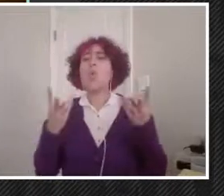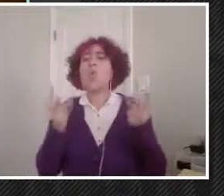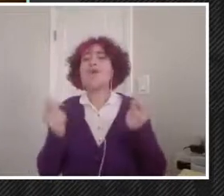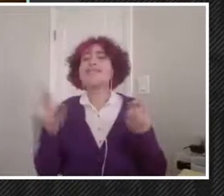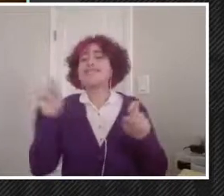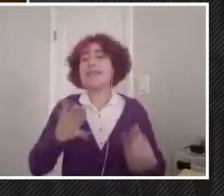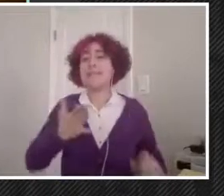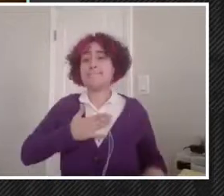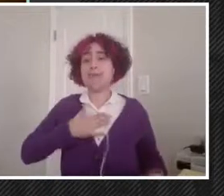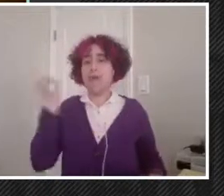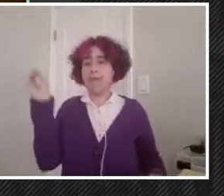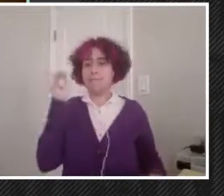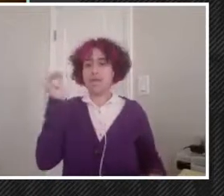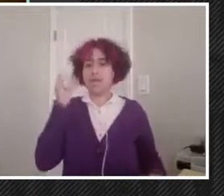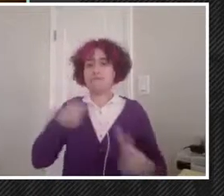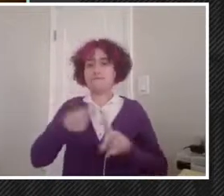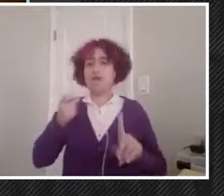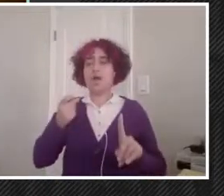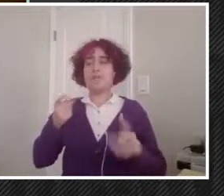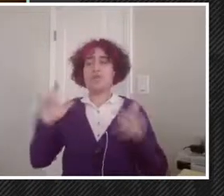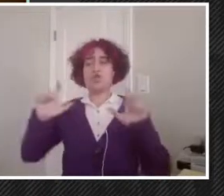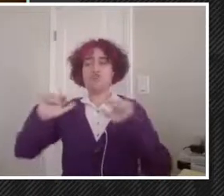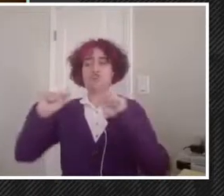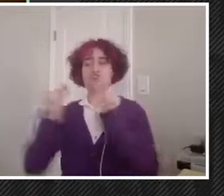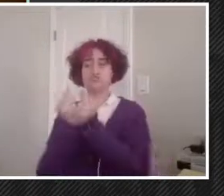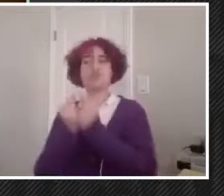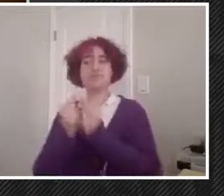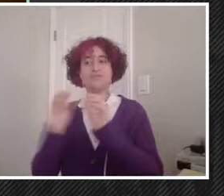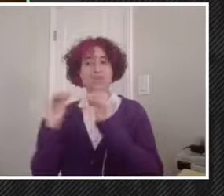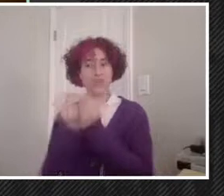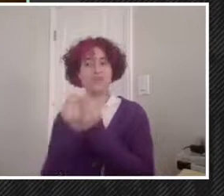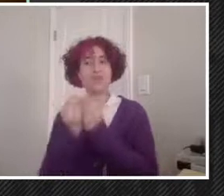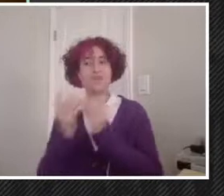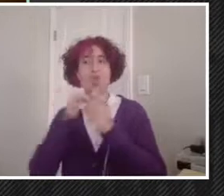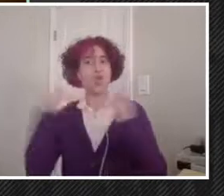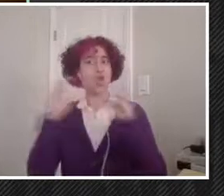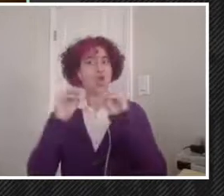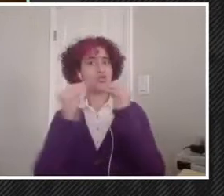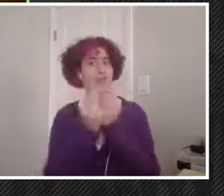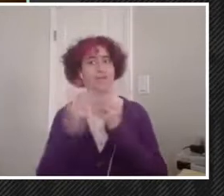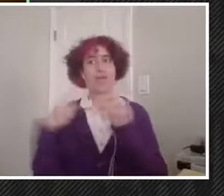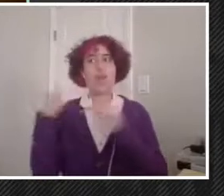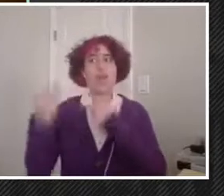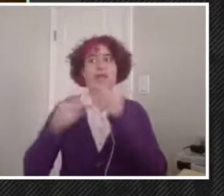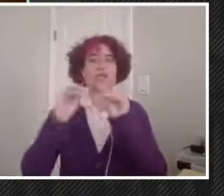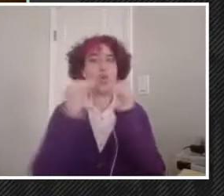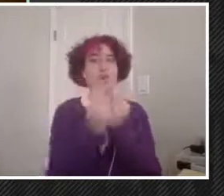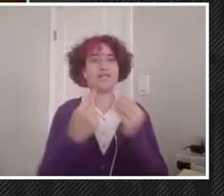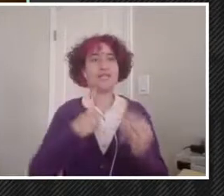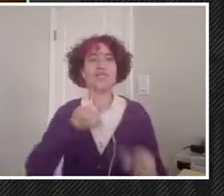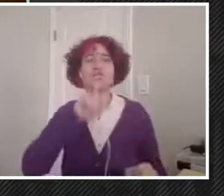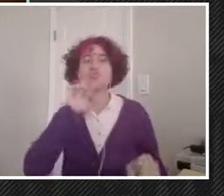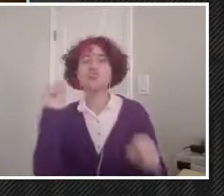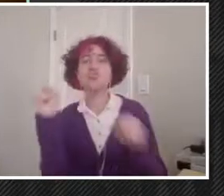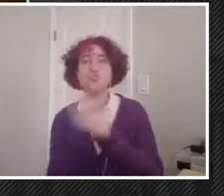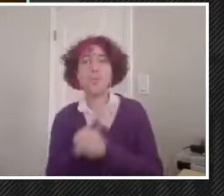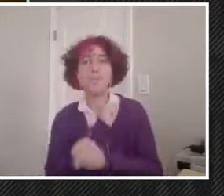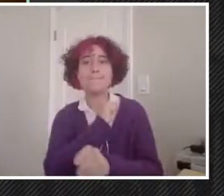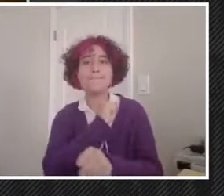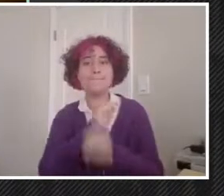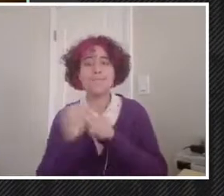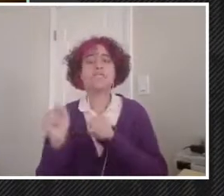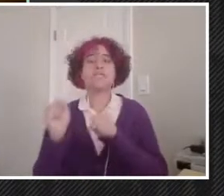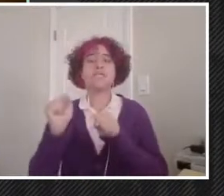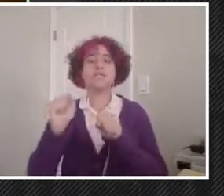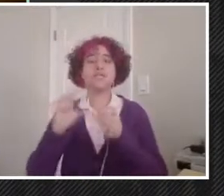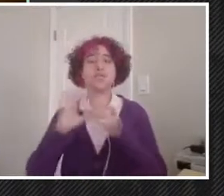from organizations that are legacy organizations or are large organizations, is an authentic relationship building strategy.